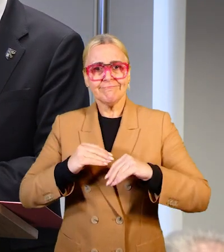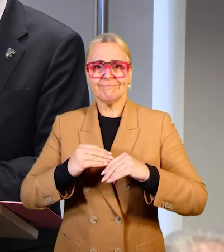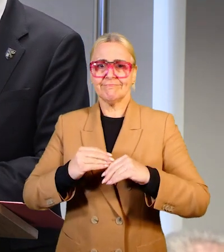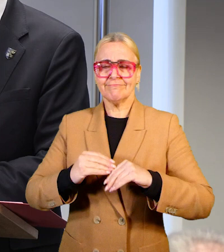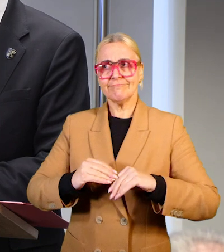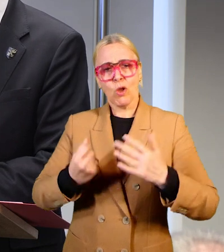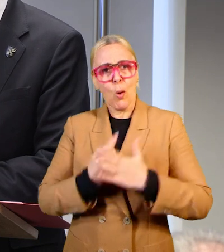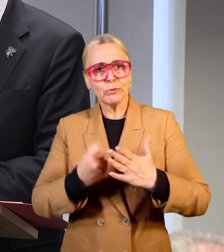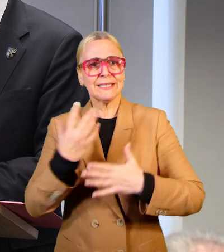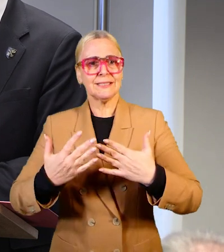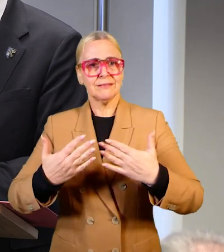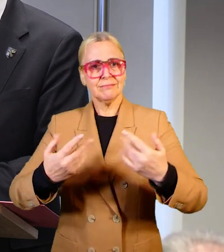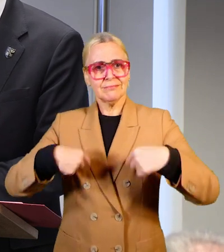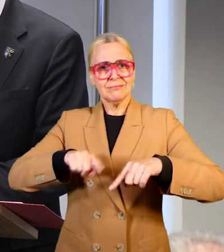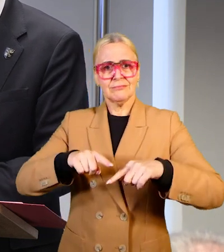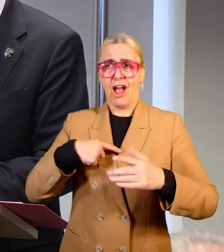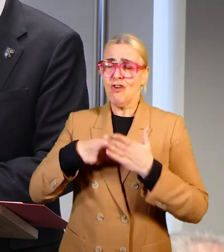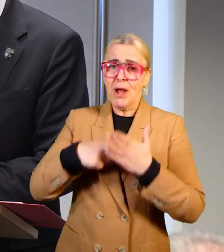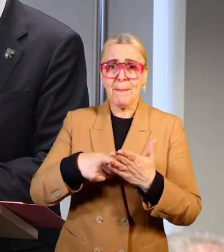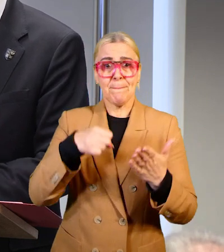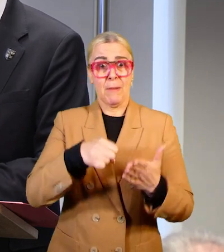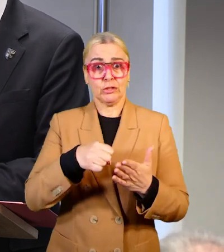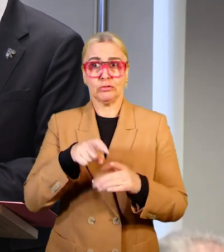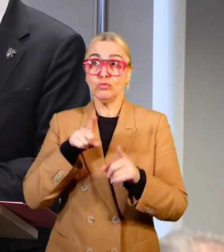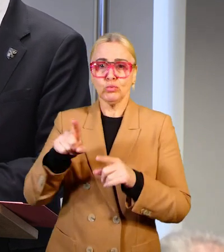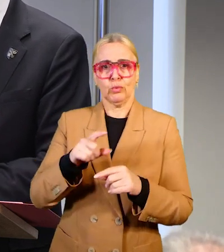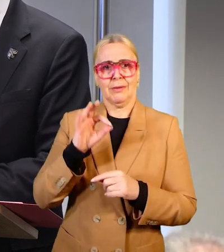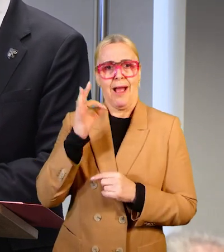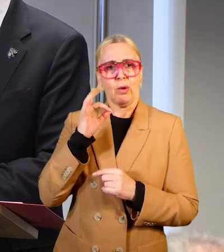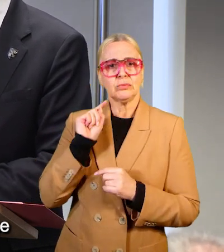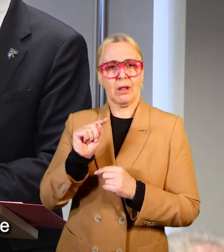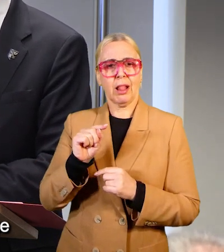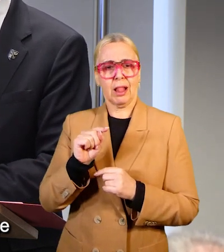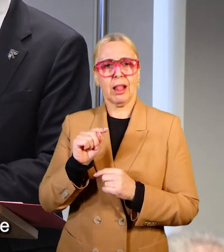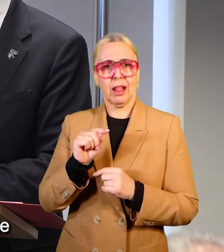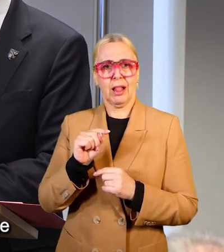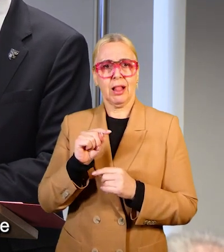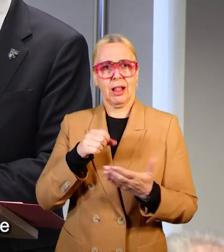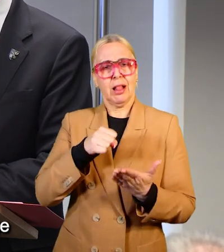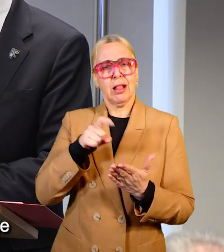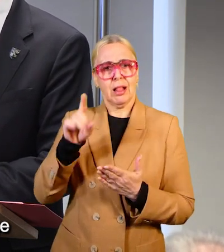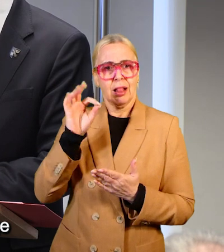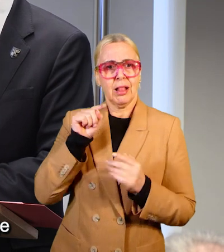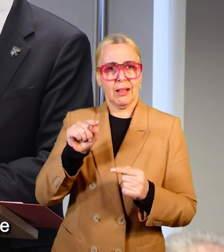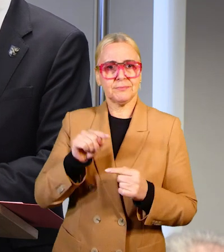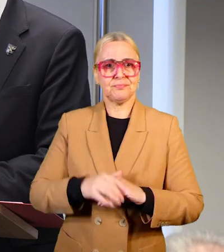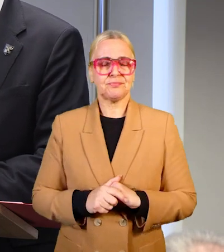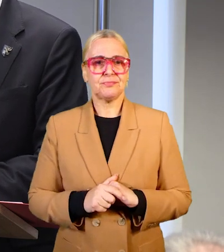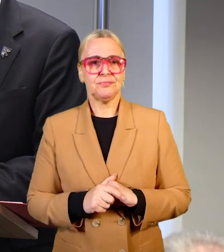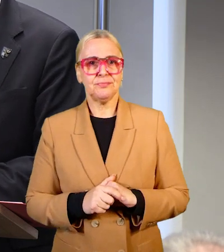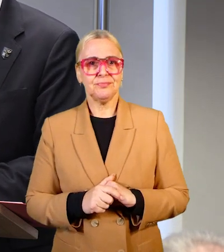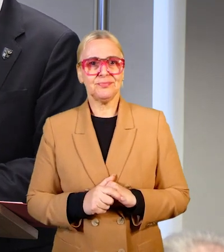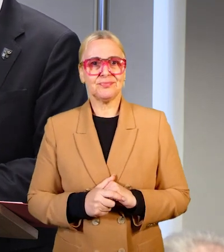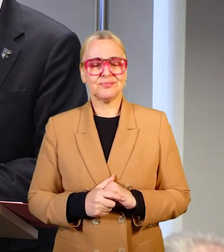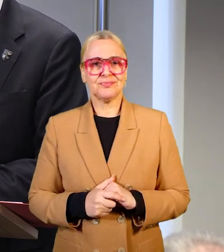in sound shape to guide this county through whatever is thrown at us and to embrace and take advantage